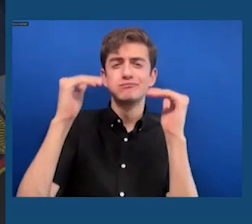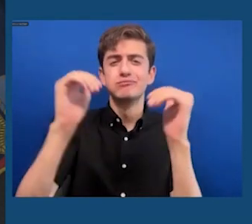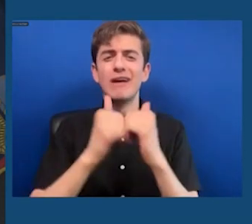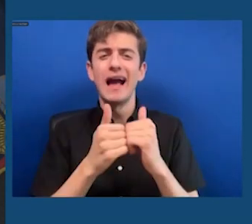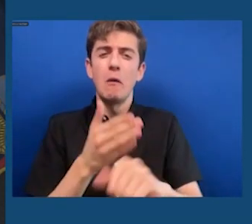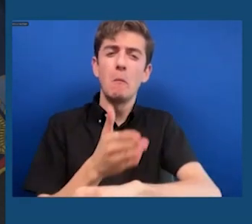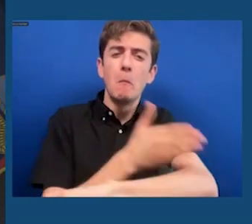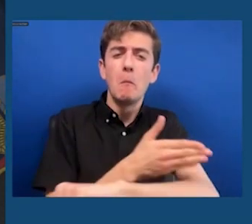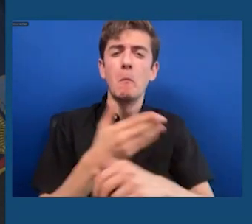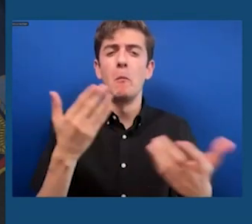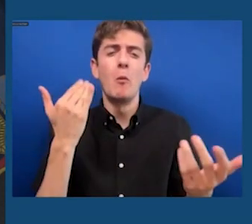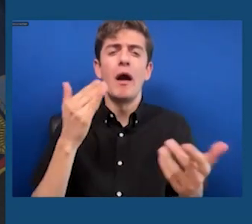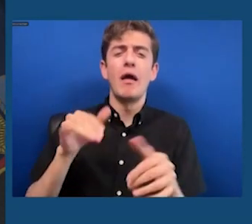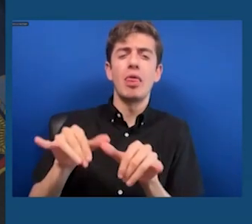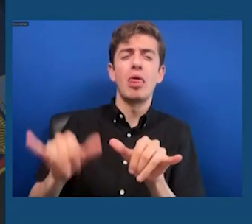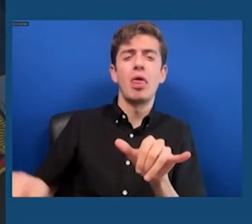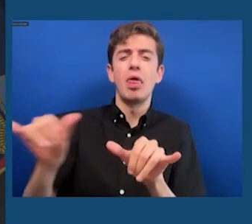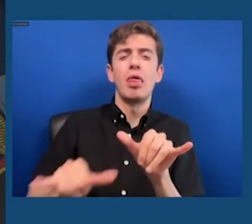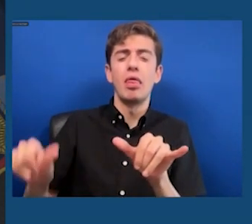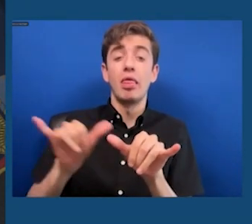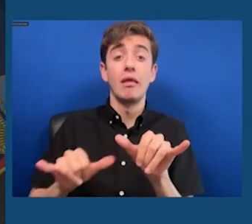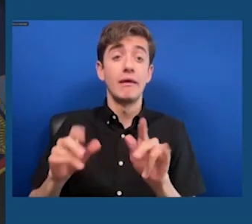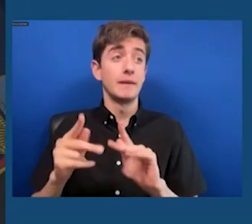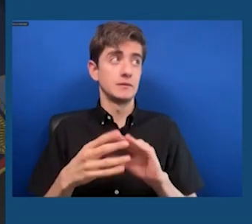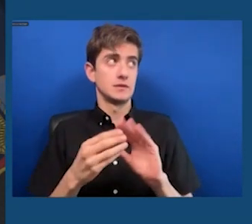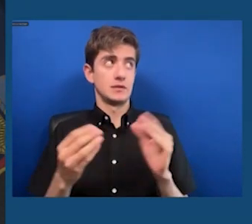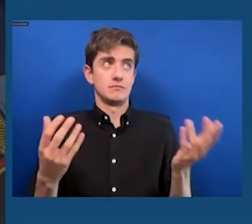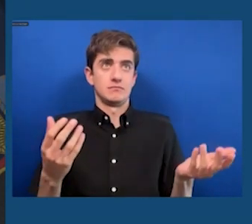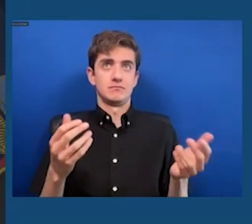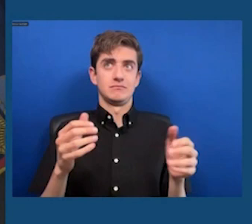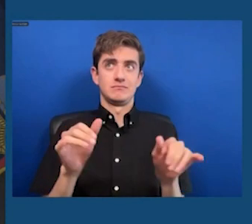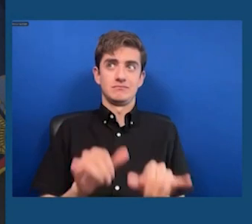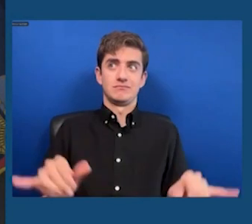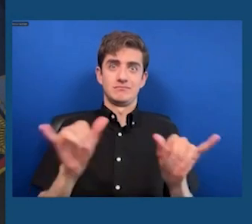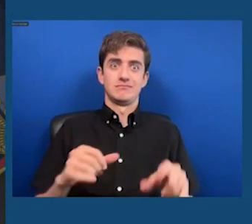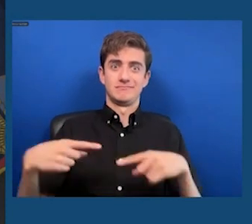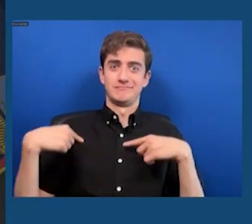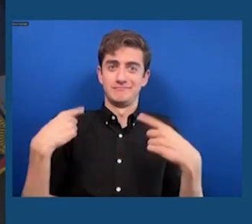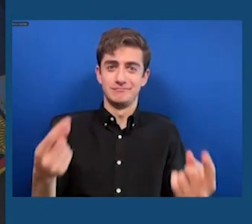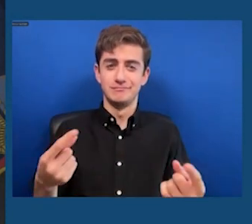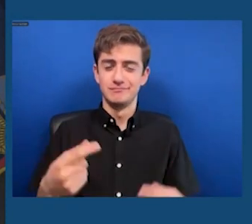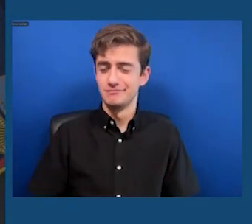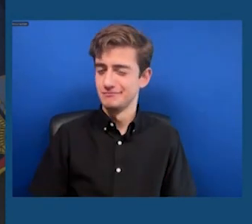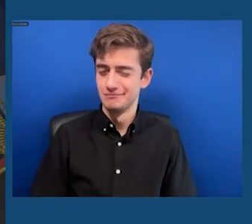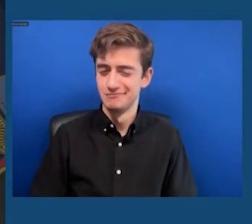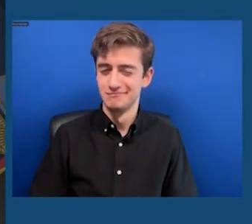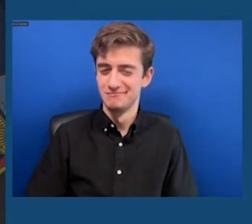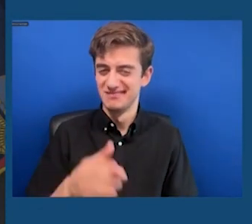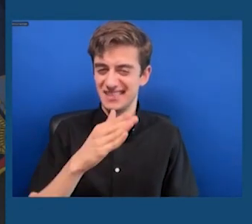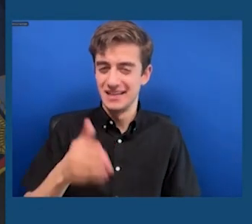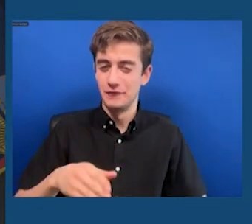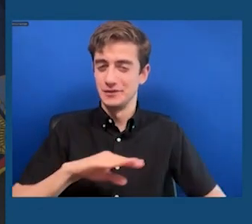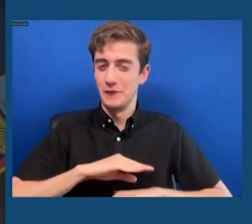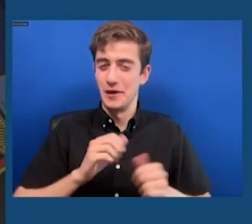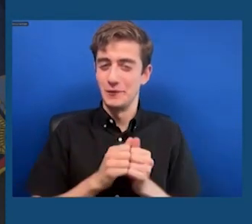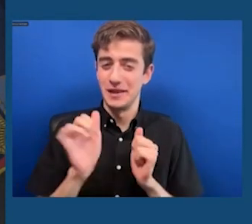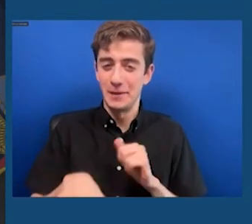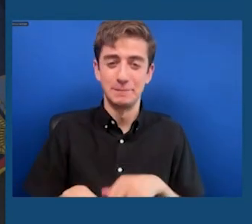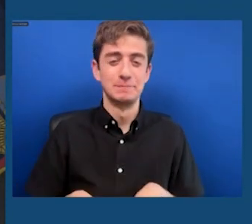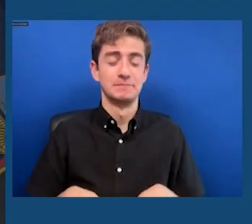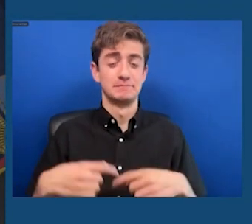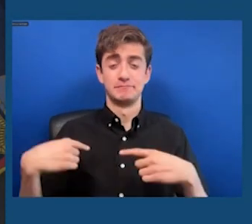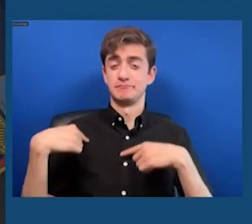my taste, that's how it's always been done. That never worked for me, never has, never